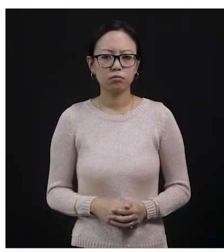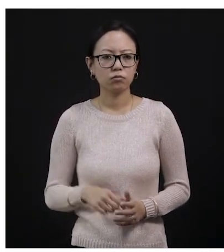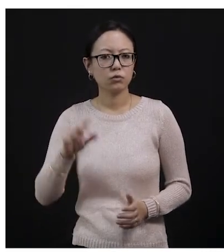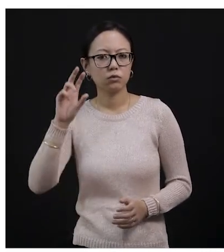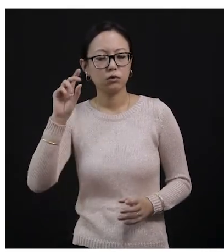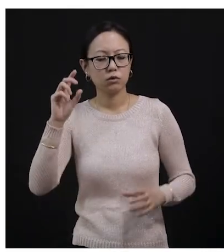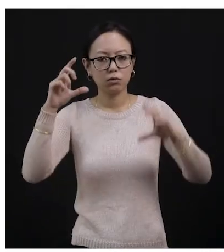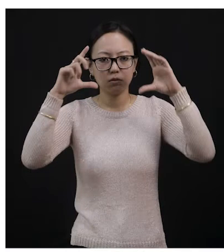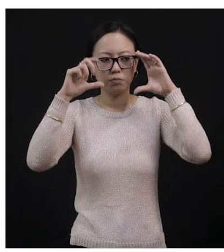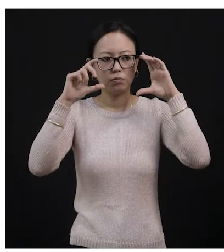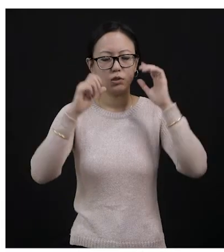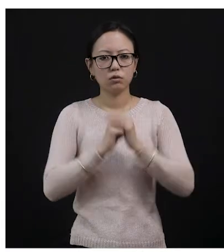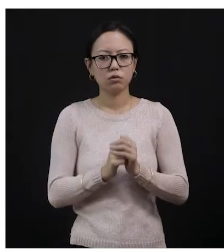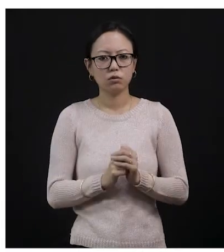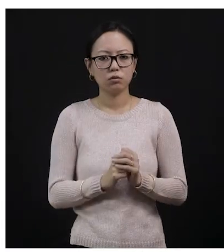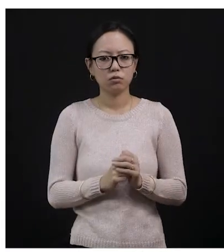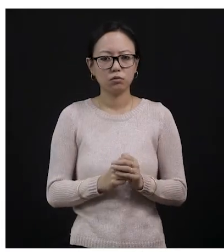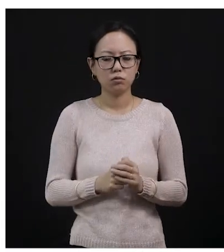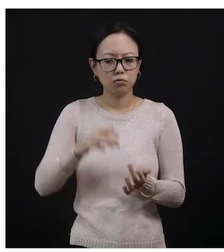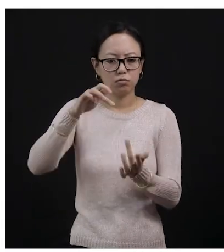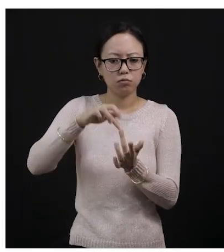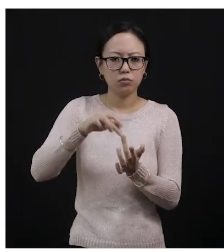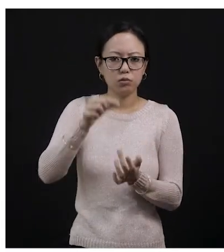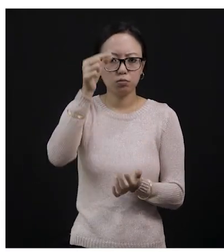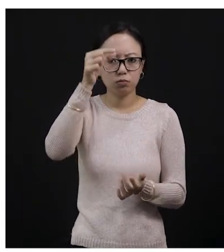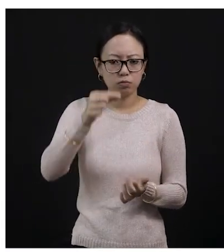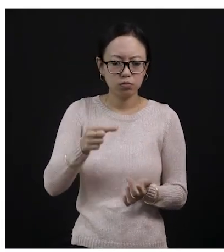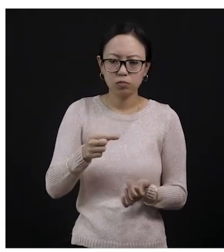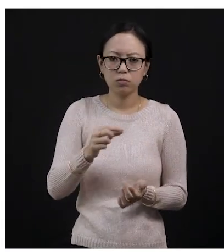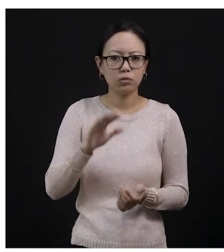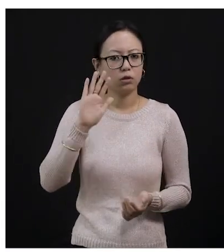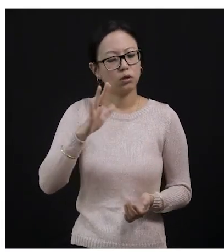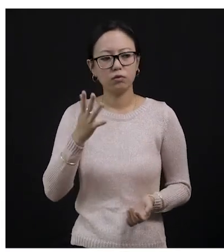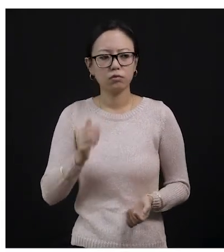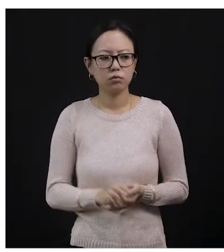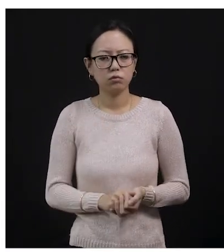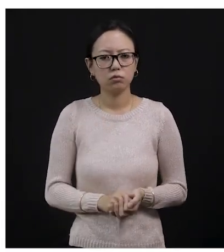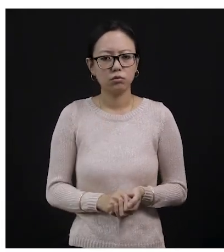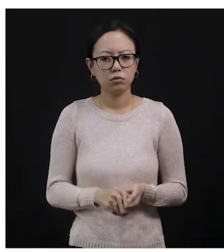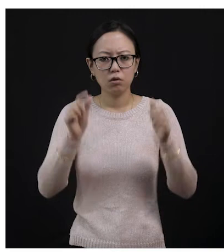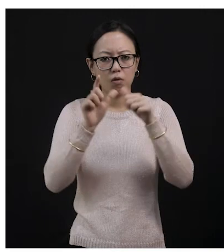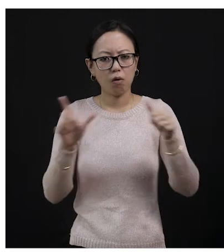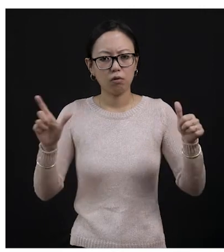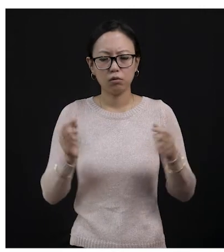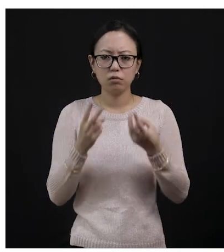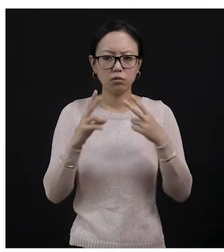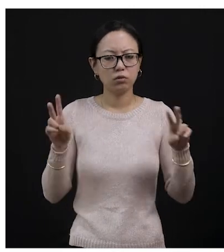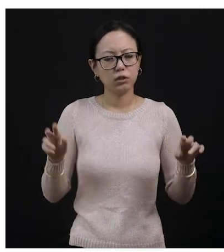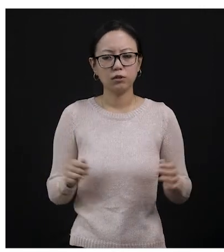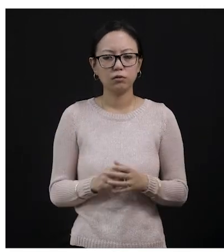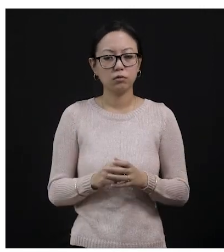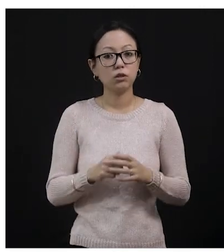Whereas this one, there is no main root, no single main root. All the roots are coming out from the base of the